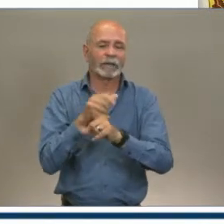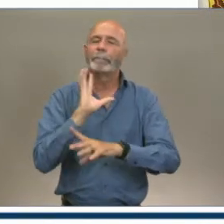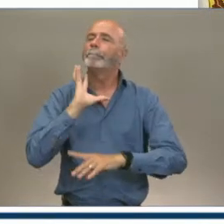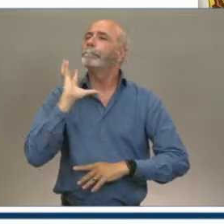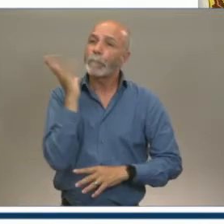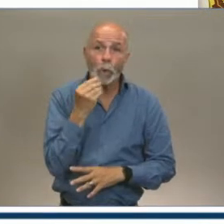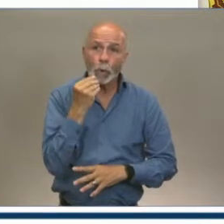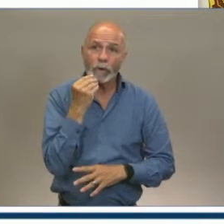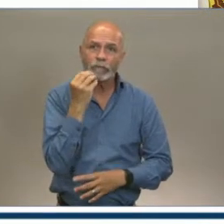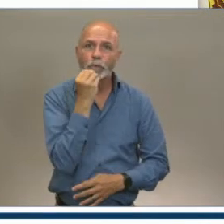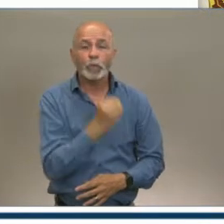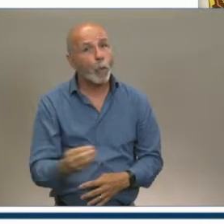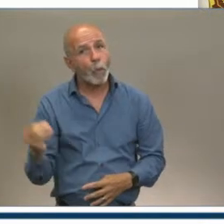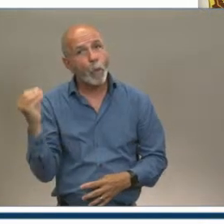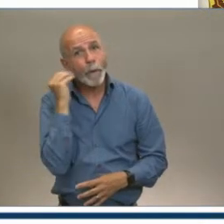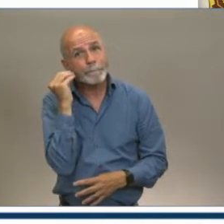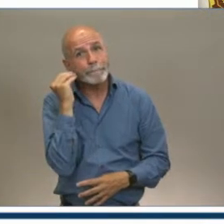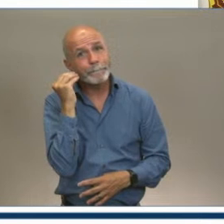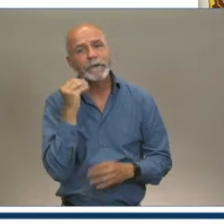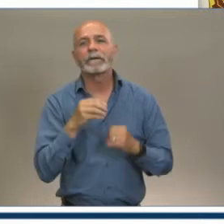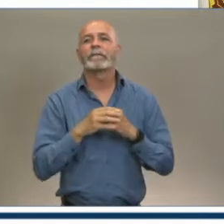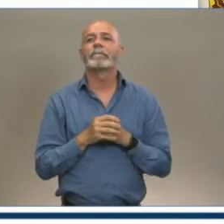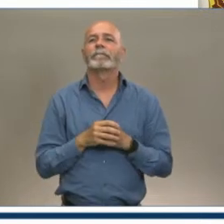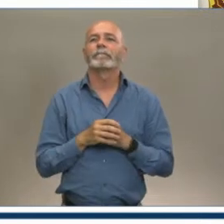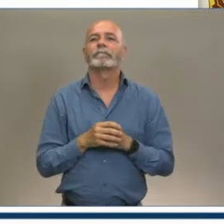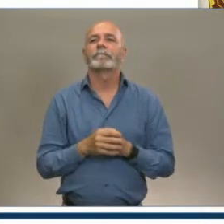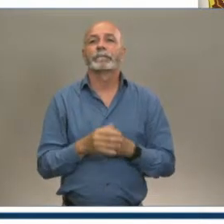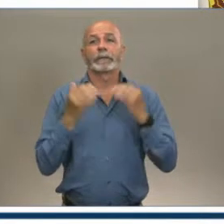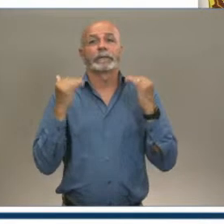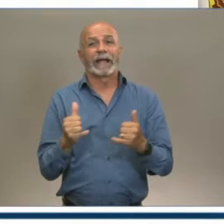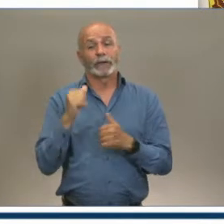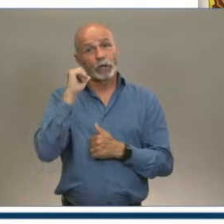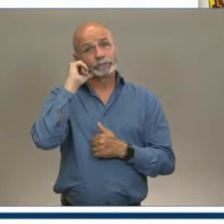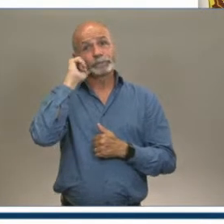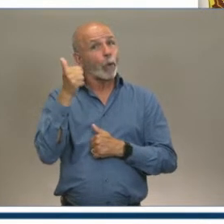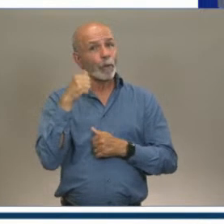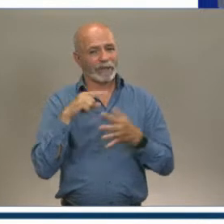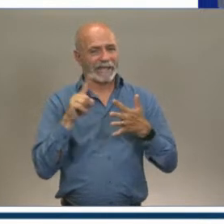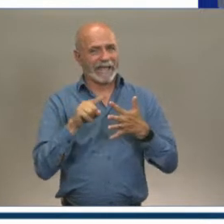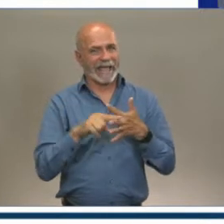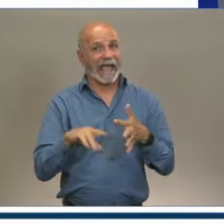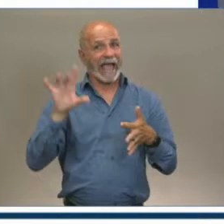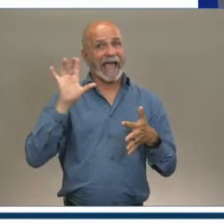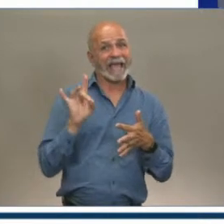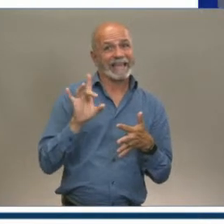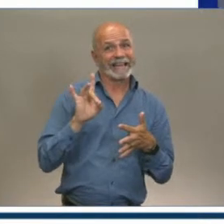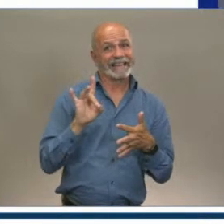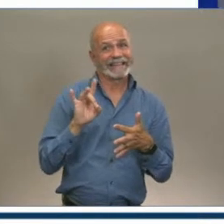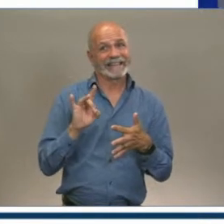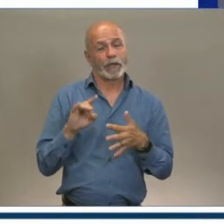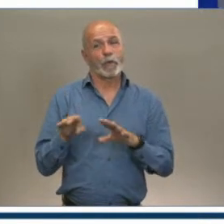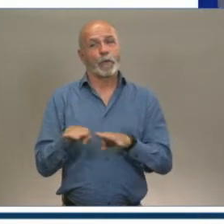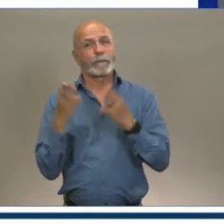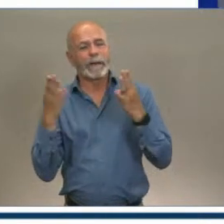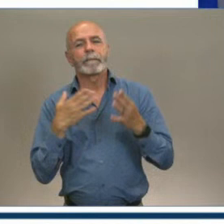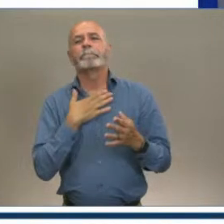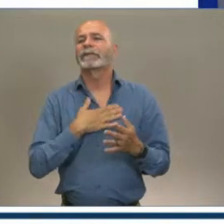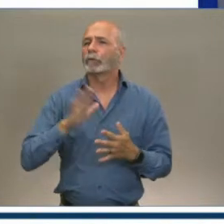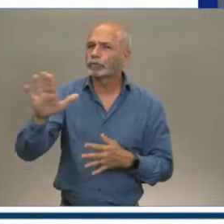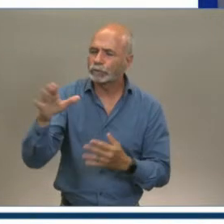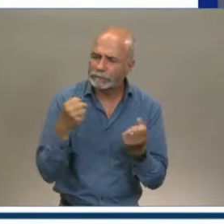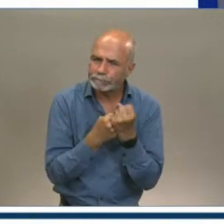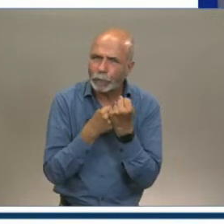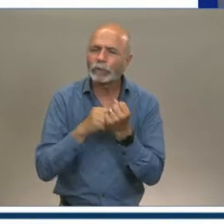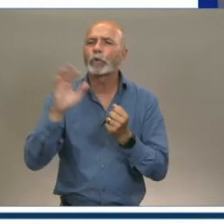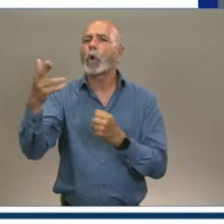So tomorrow is a big day. Our businesses will open a little wider, and they need your support. So go to a restaurant, take in a workout at your